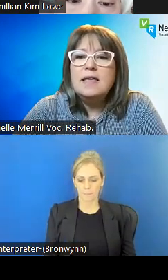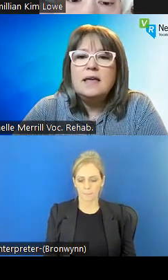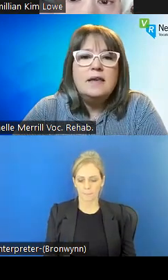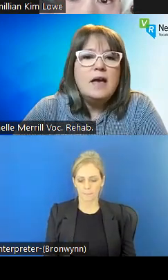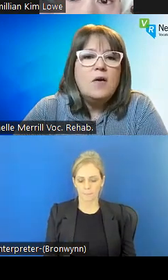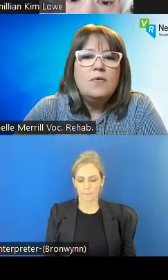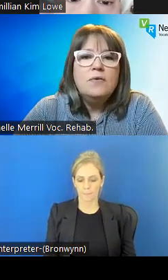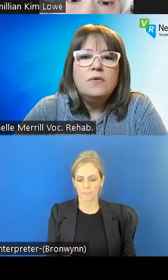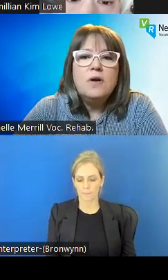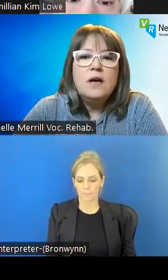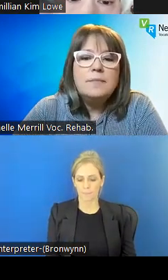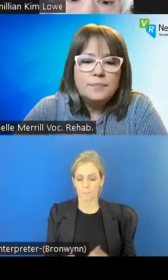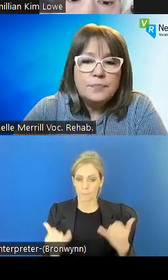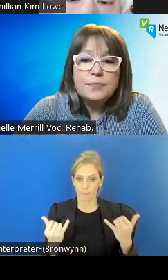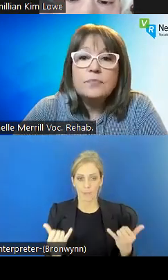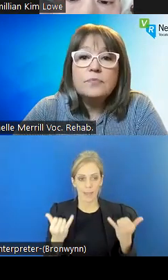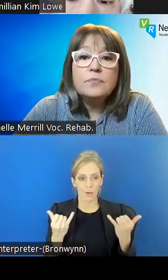I can now